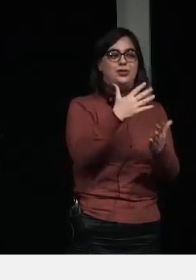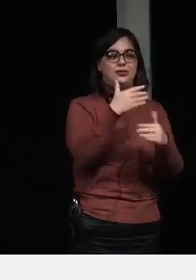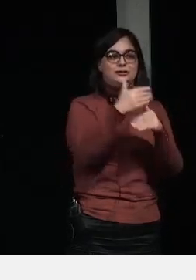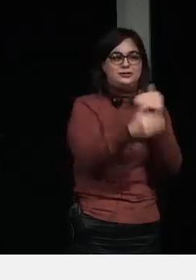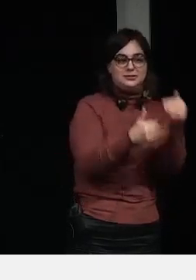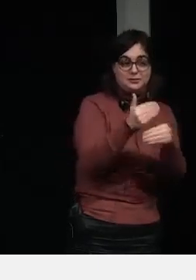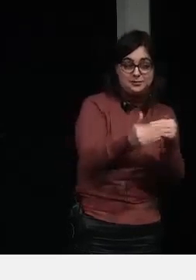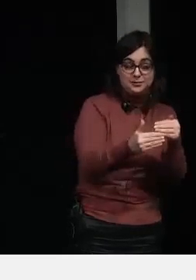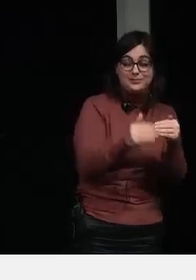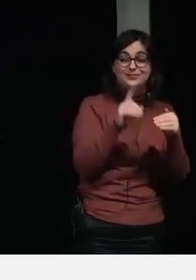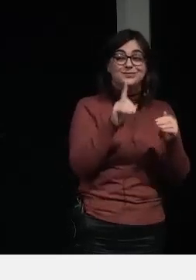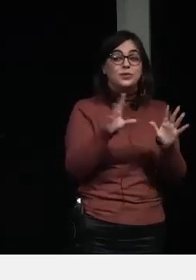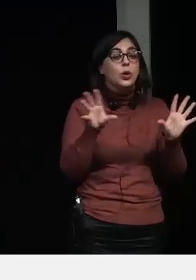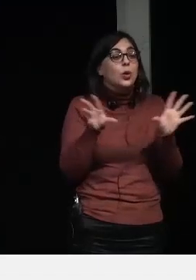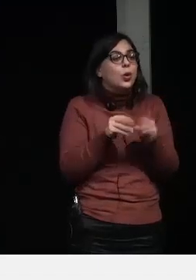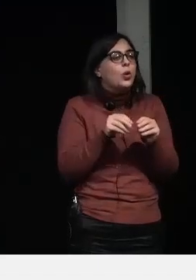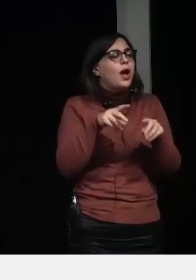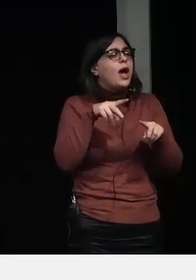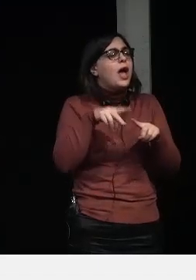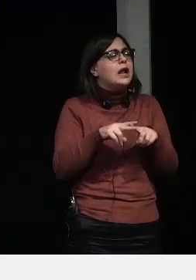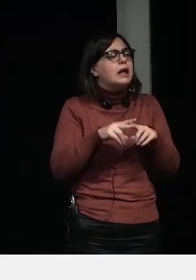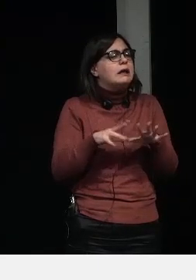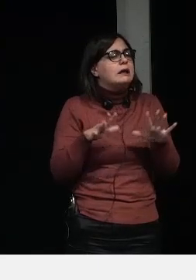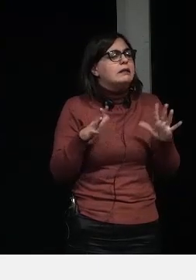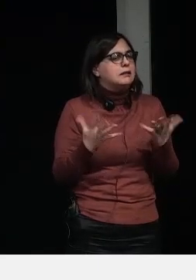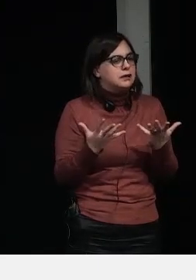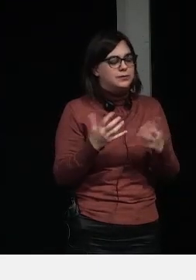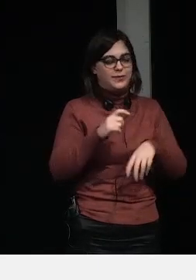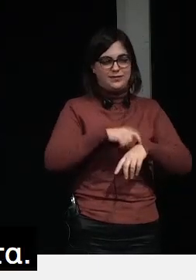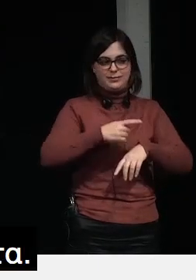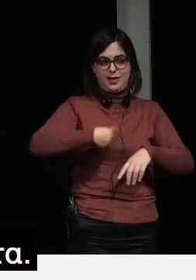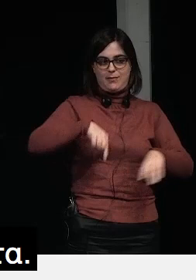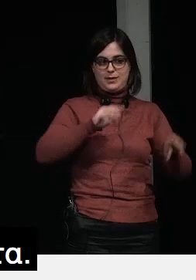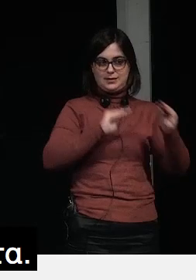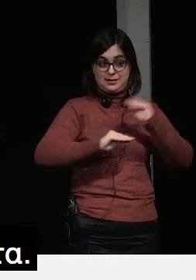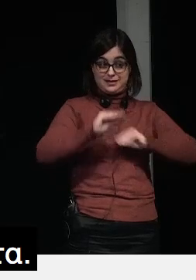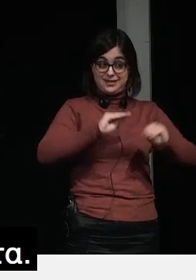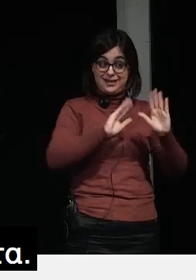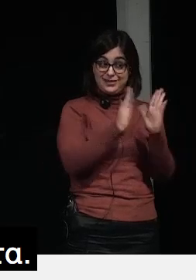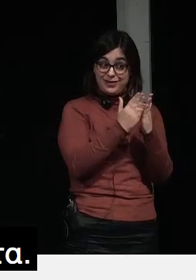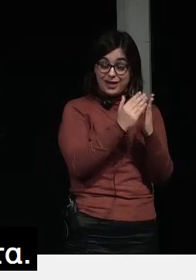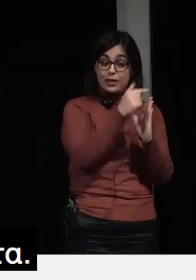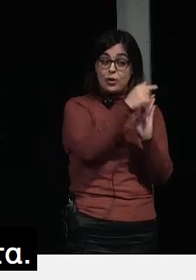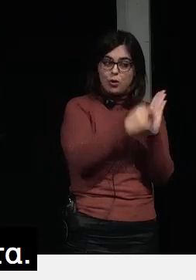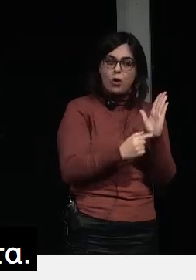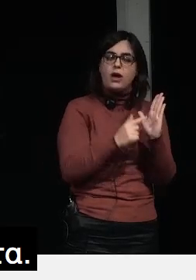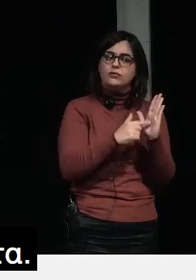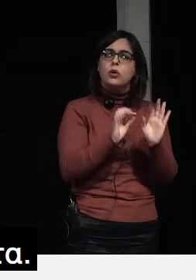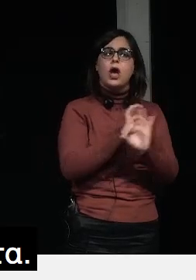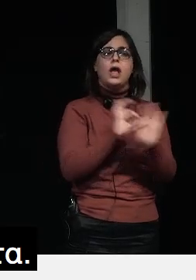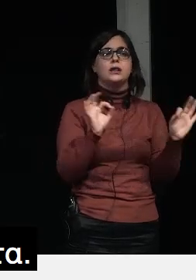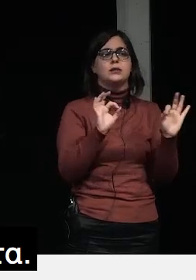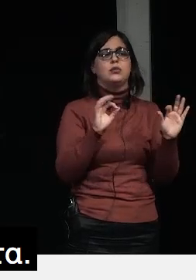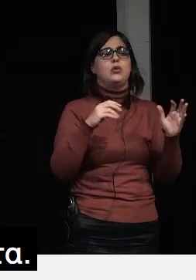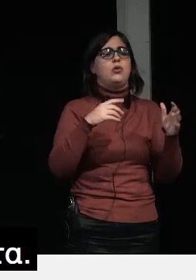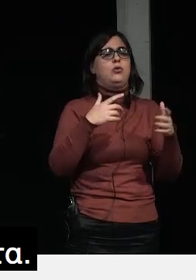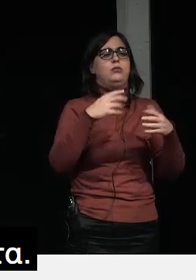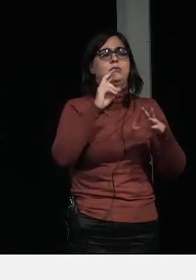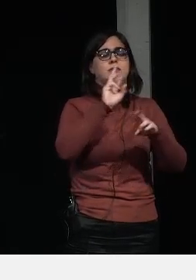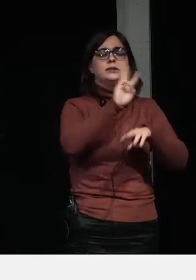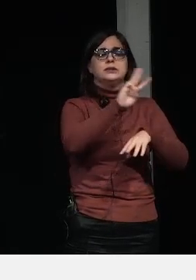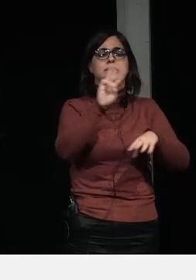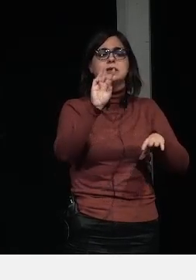toolbox. We edited a book available free and open access online that documents